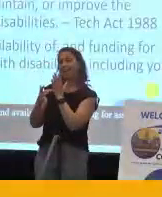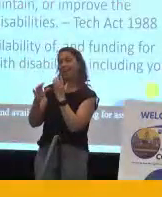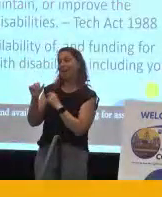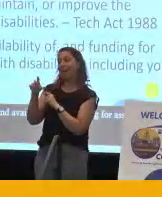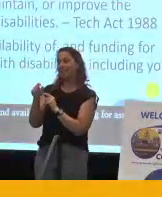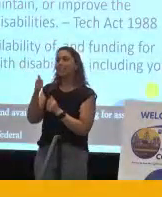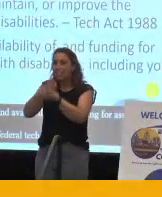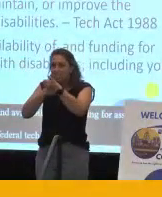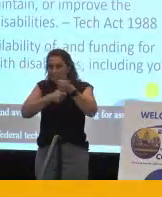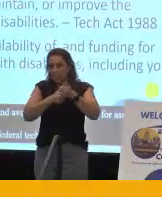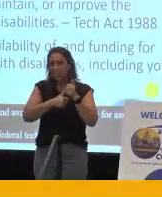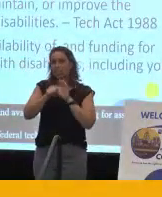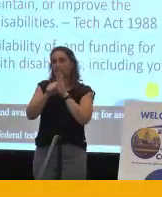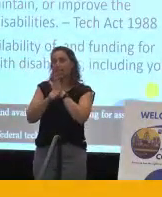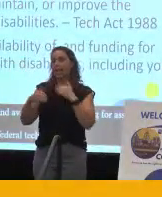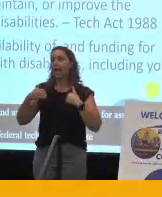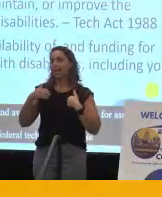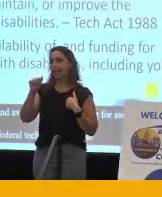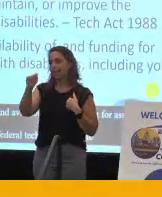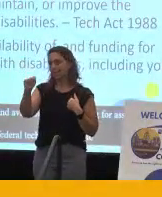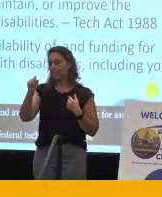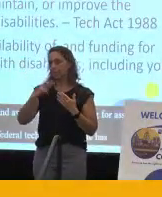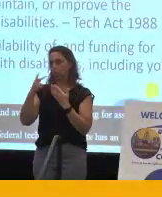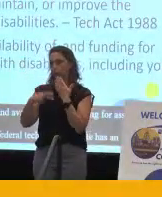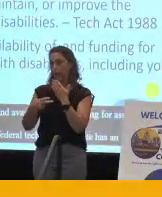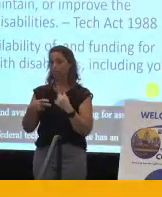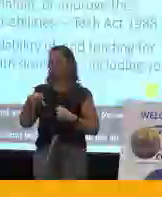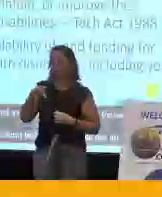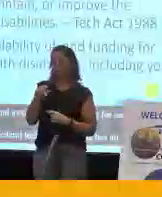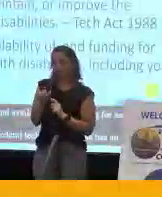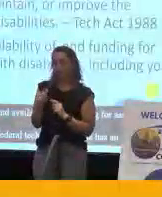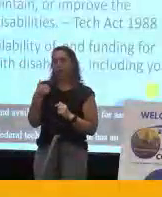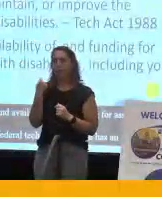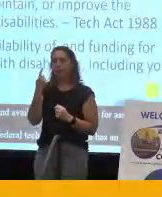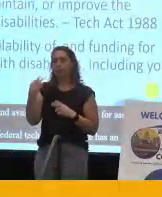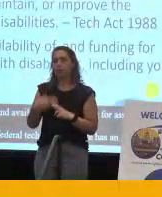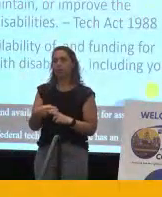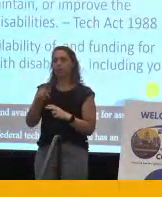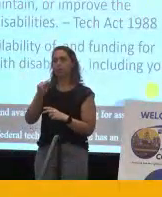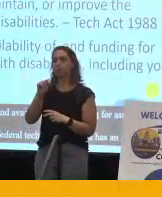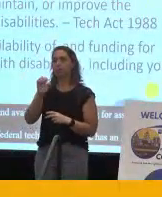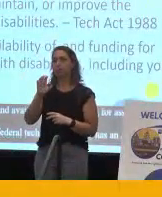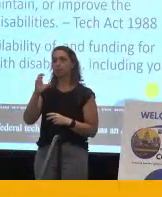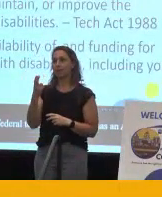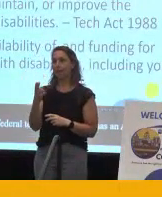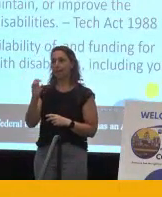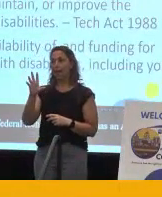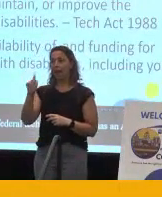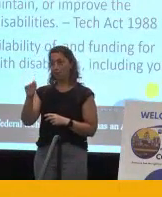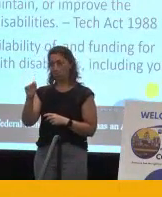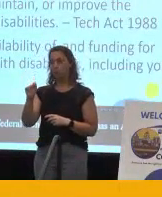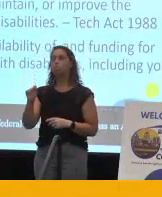AT program. Pennsylvania has TechAL, which operates our state